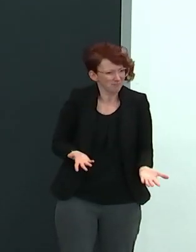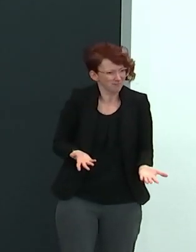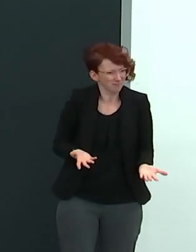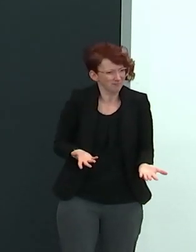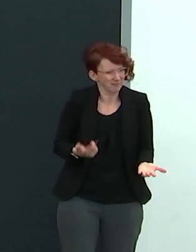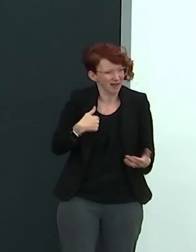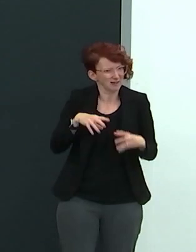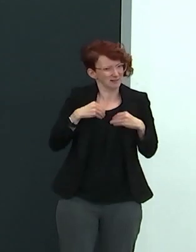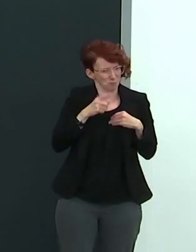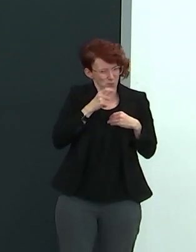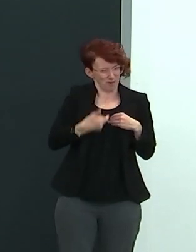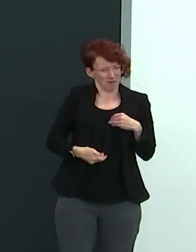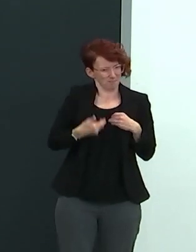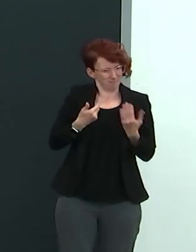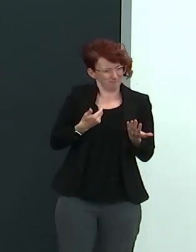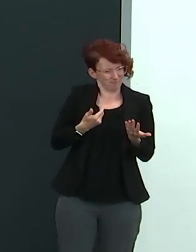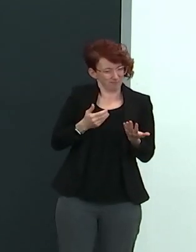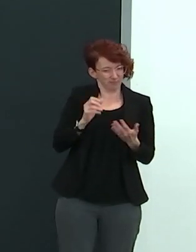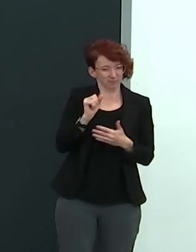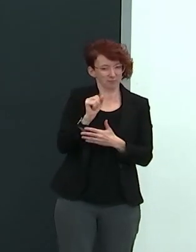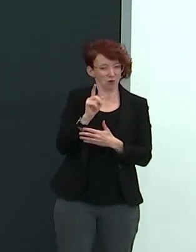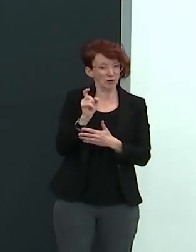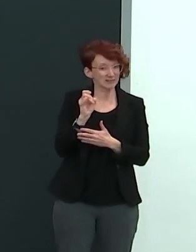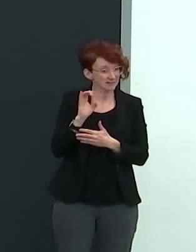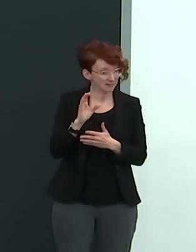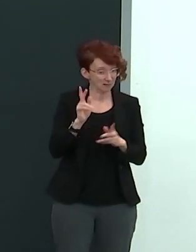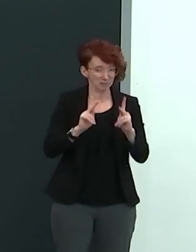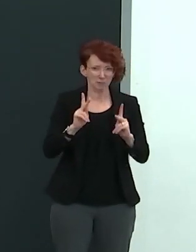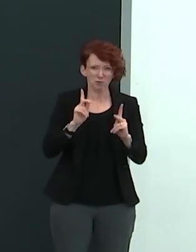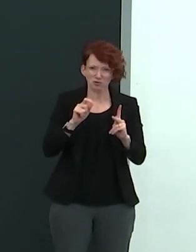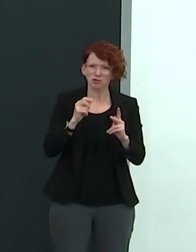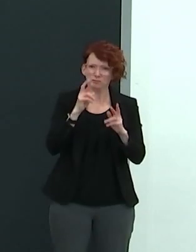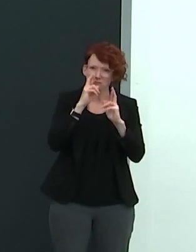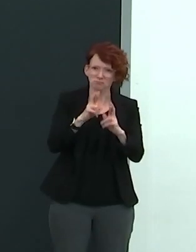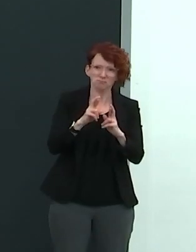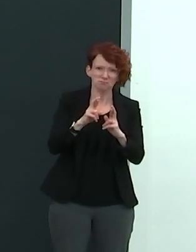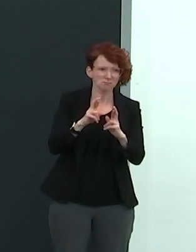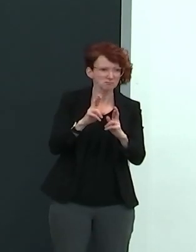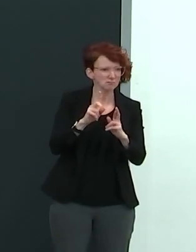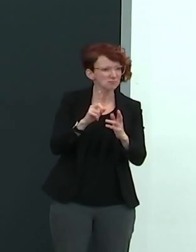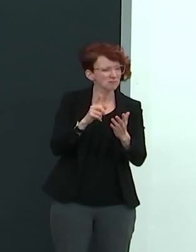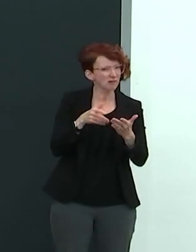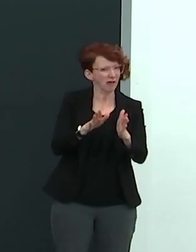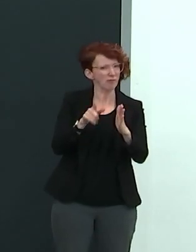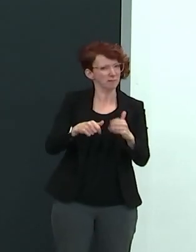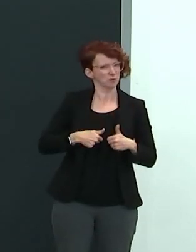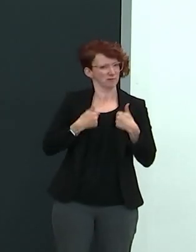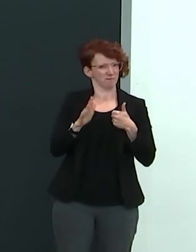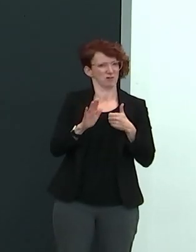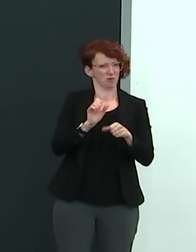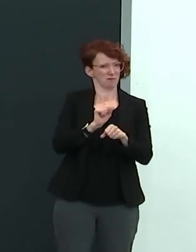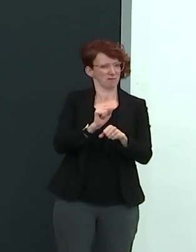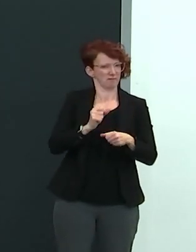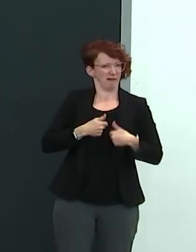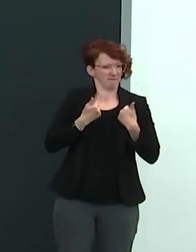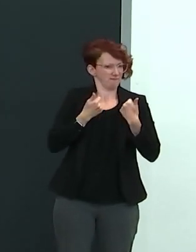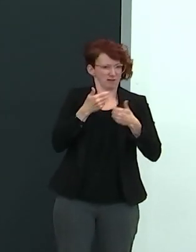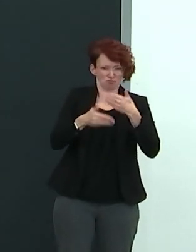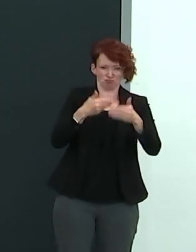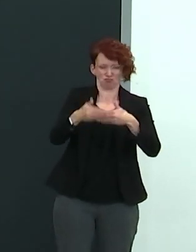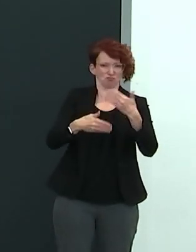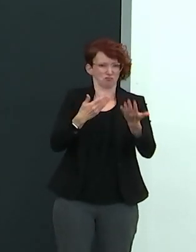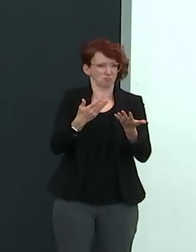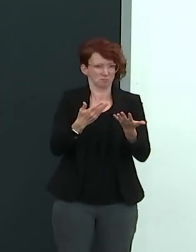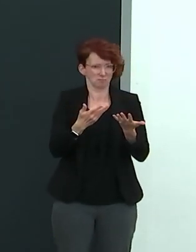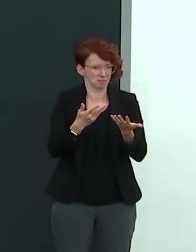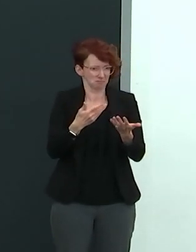autistic individuals deserve dignity and respect for their existence, whether they have an intellectual disability or are a savant,